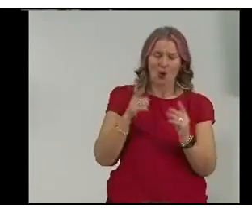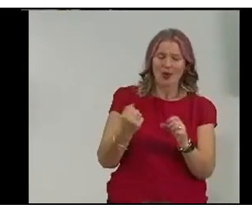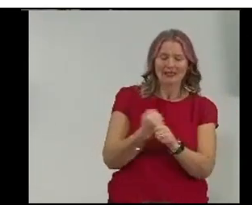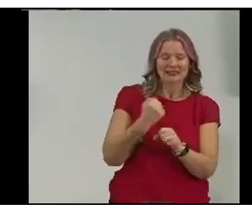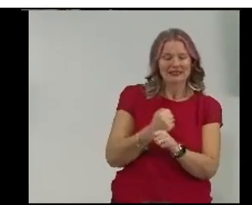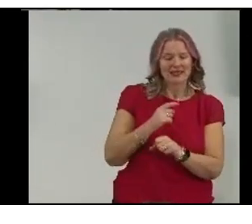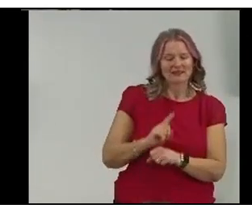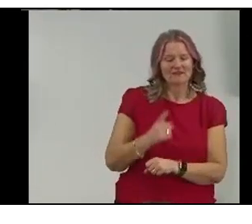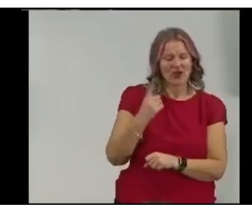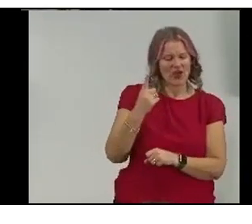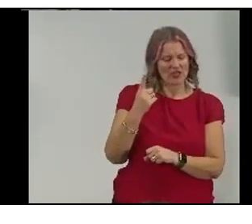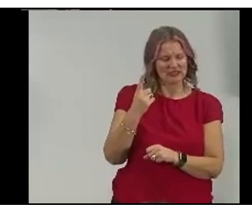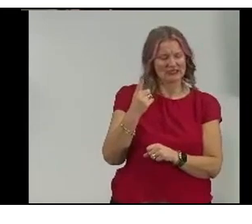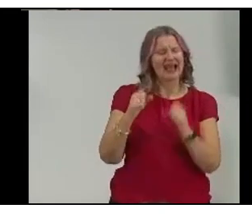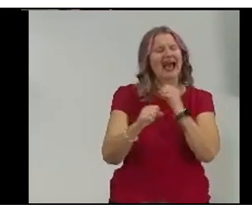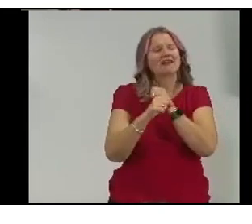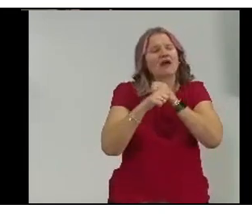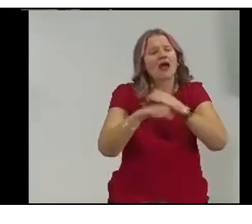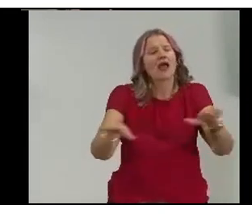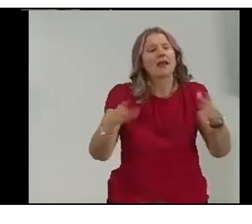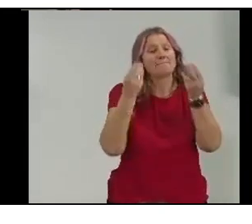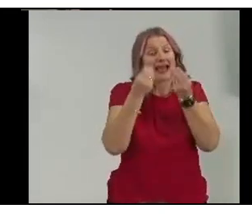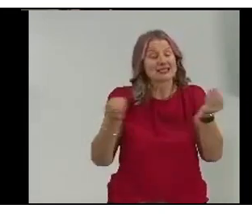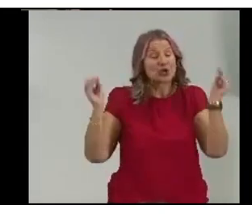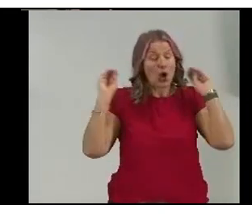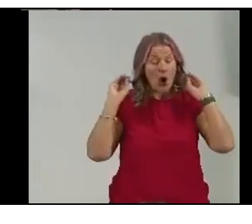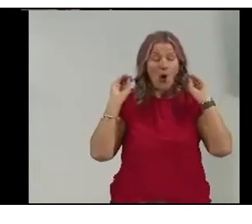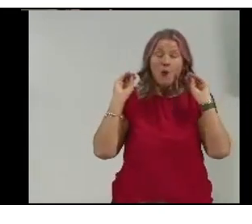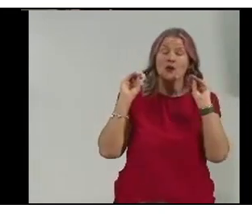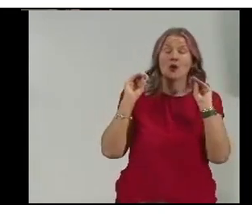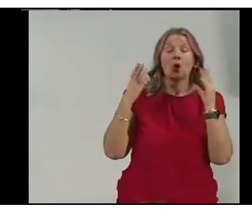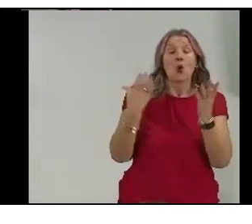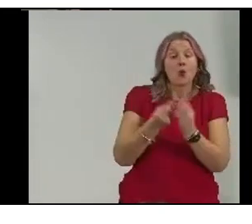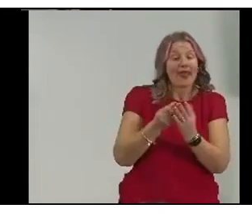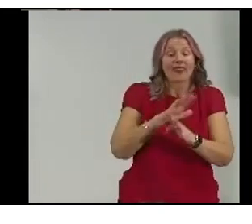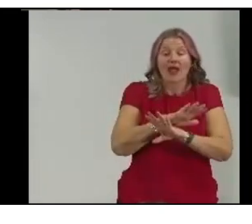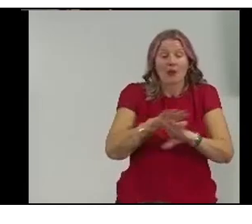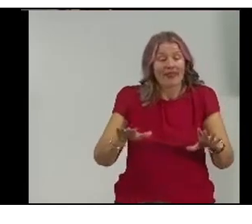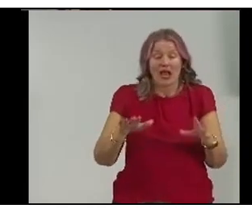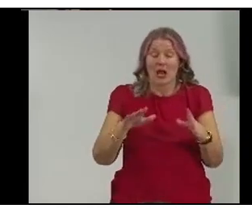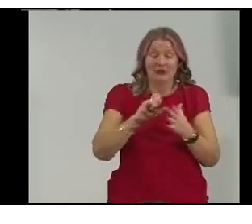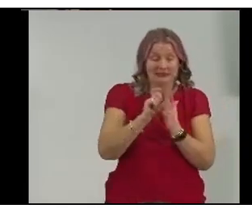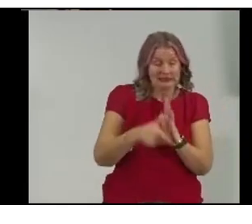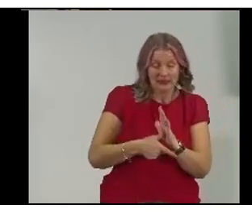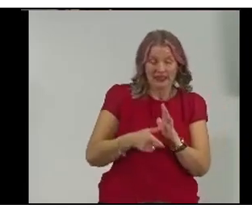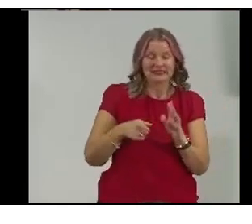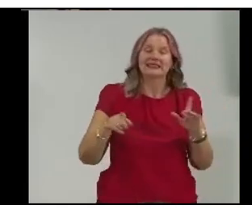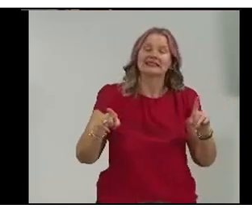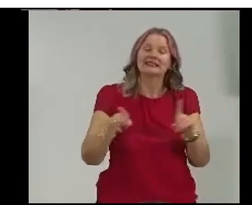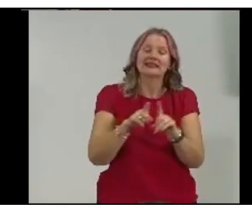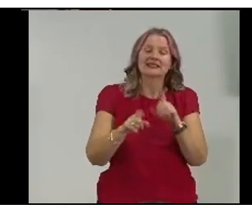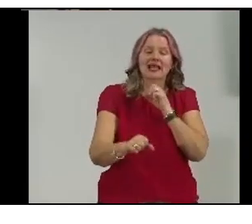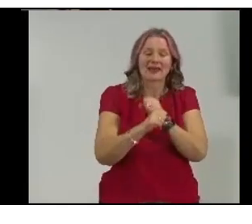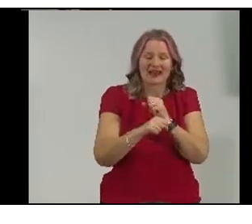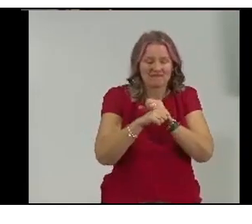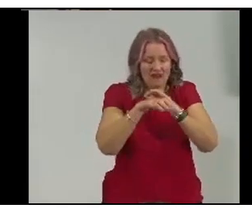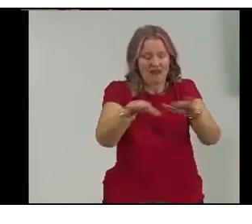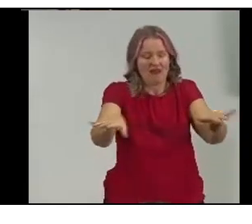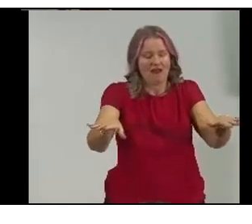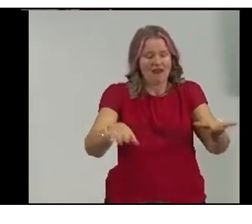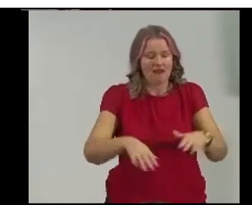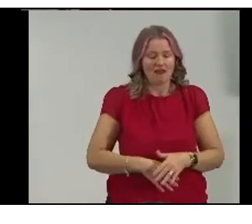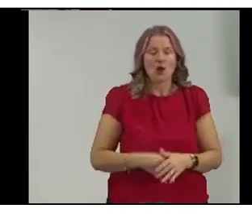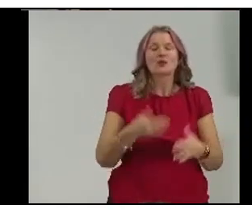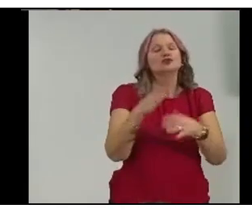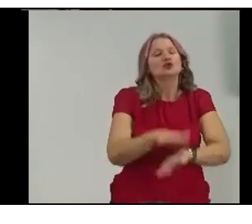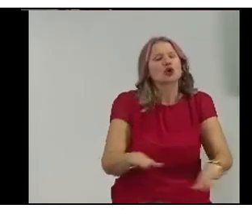first advert in Mexico that it would represent people with and without disabilities in the same advert. And it was